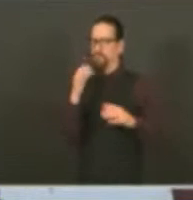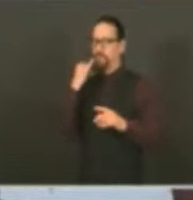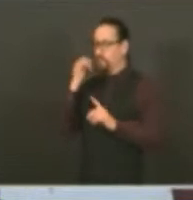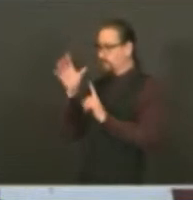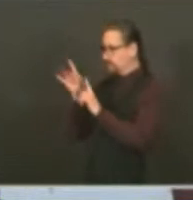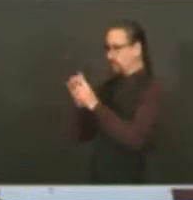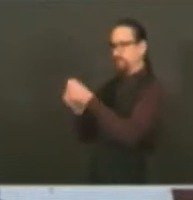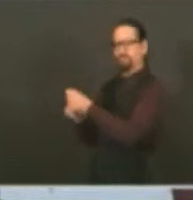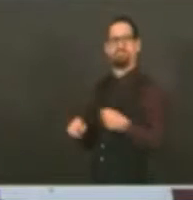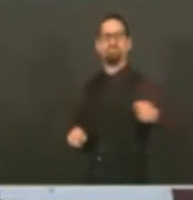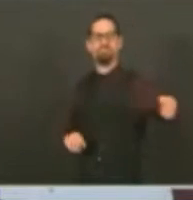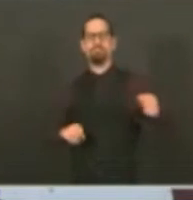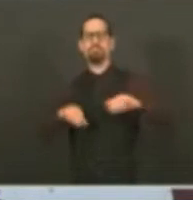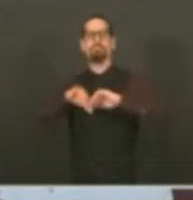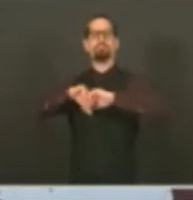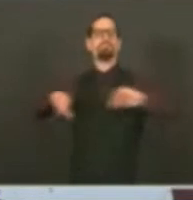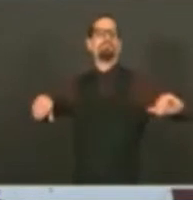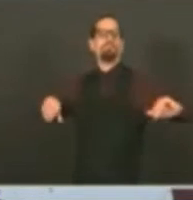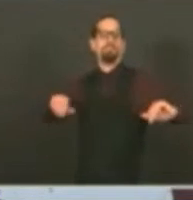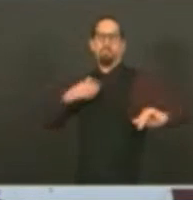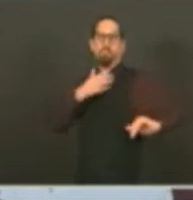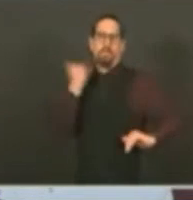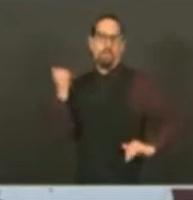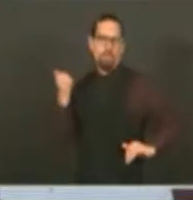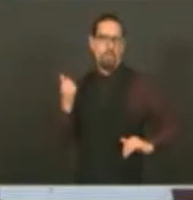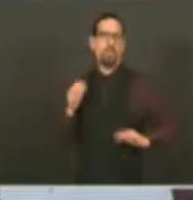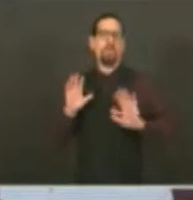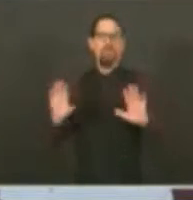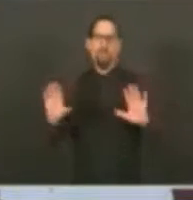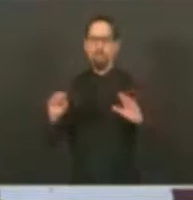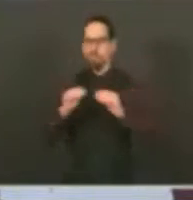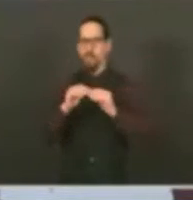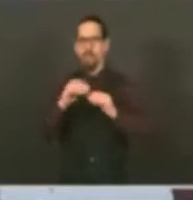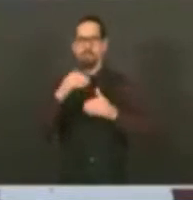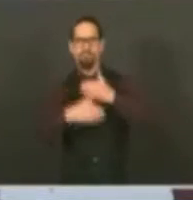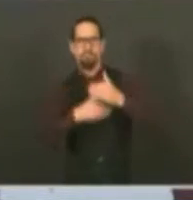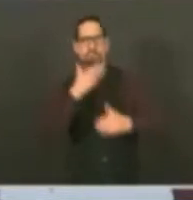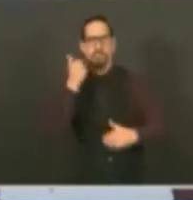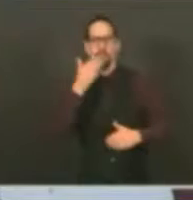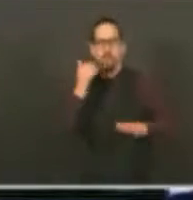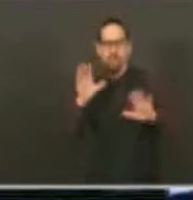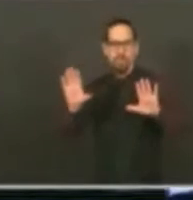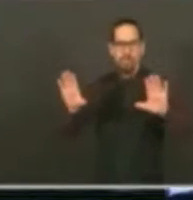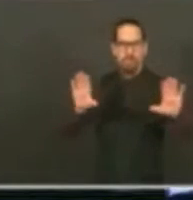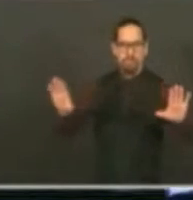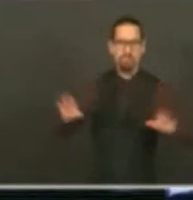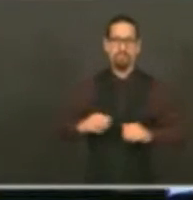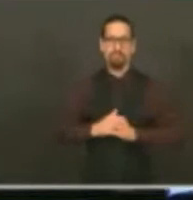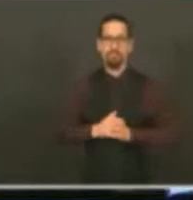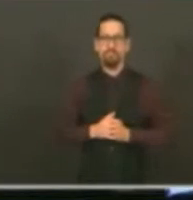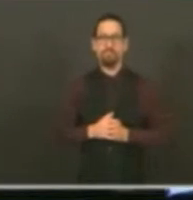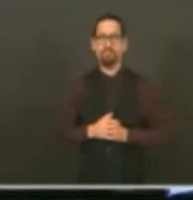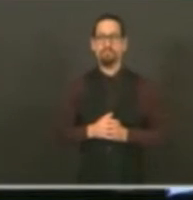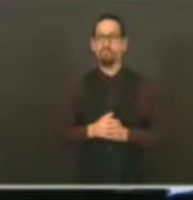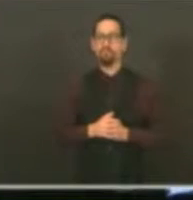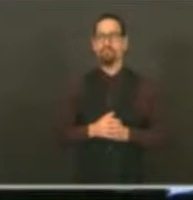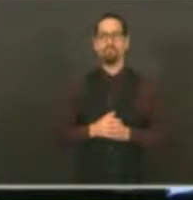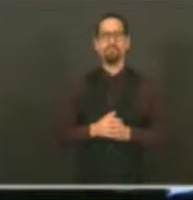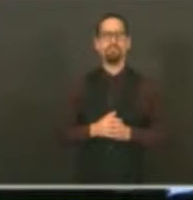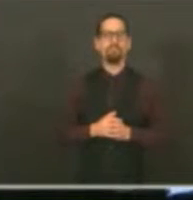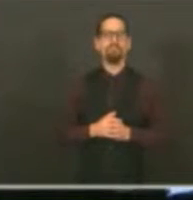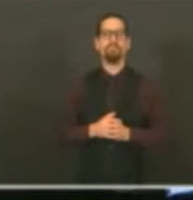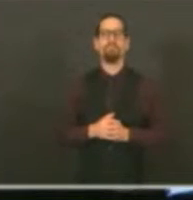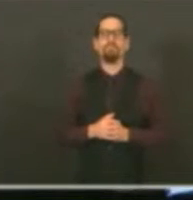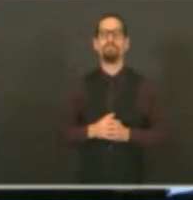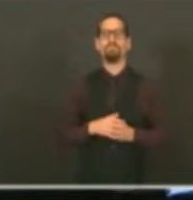better at putting people into isolation units within a nursing home. Dr. Governor, we're seeing small businesses defying some